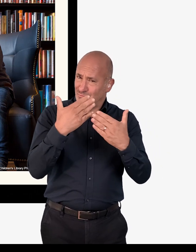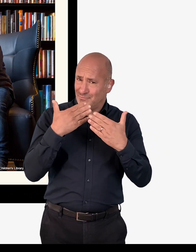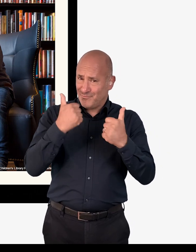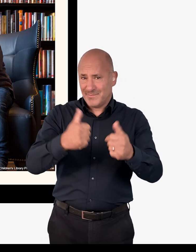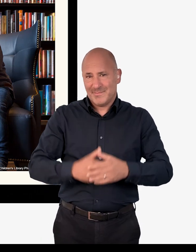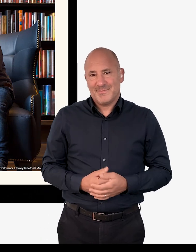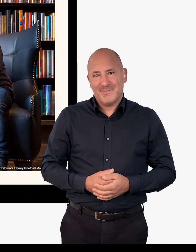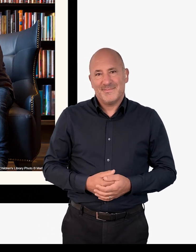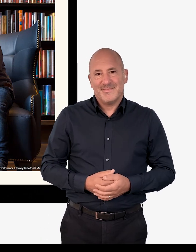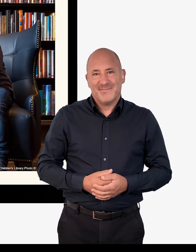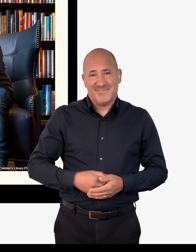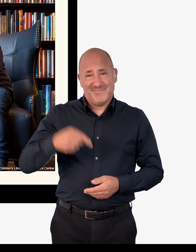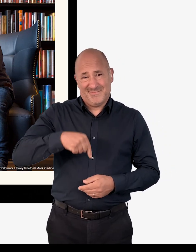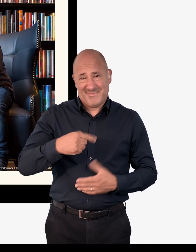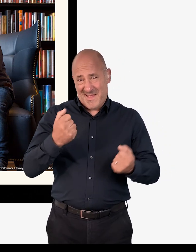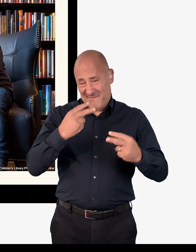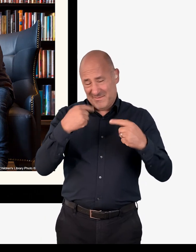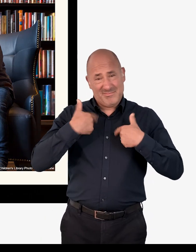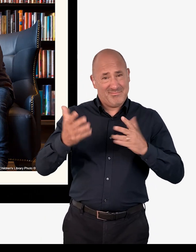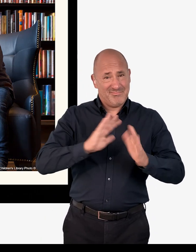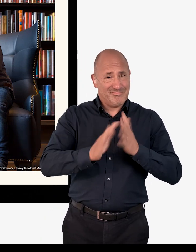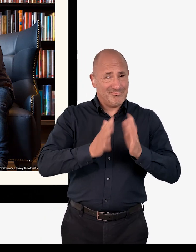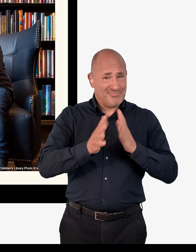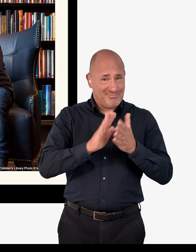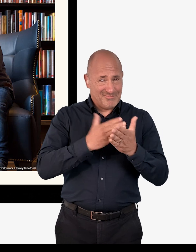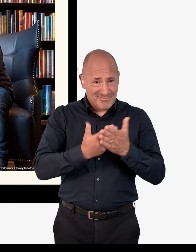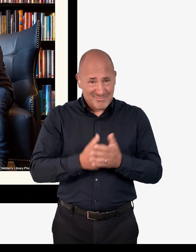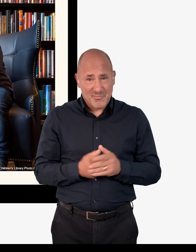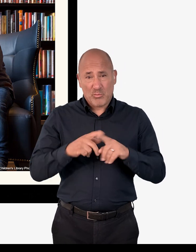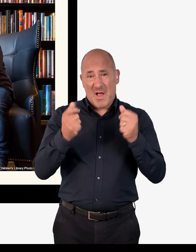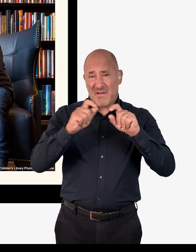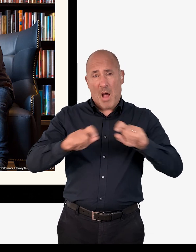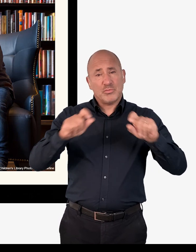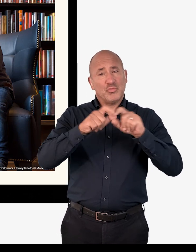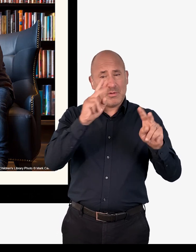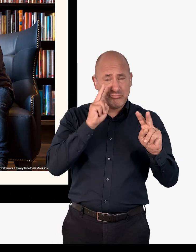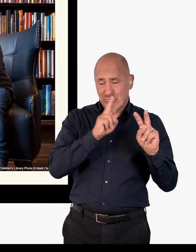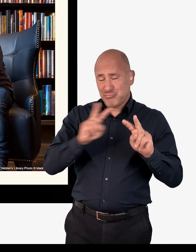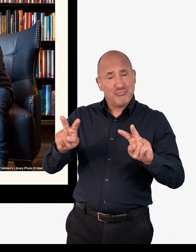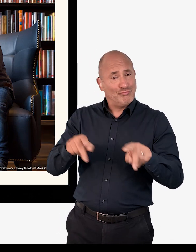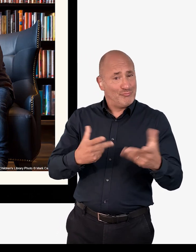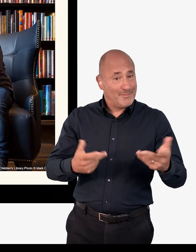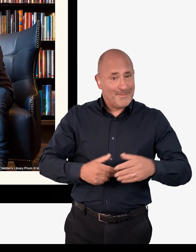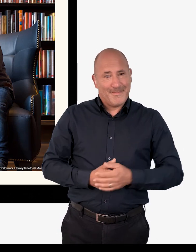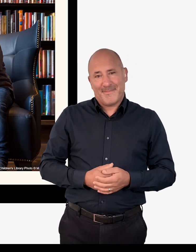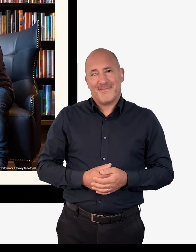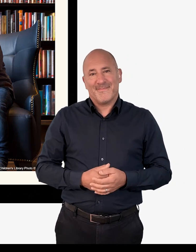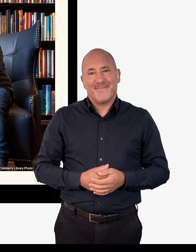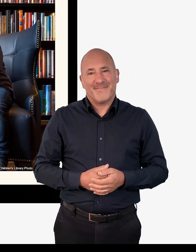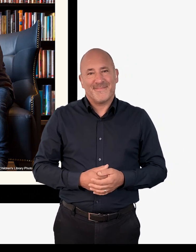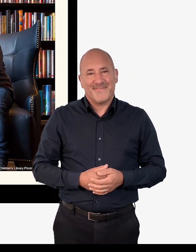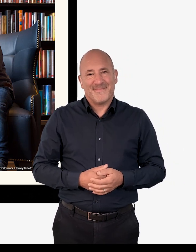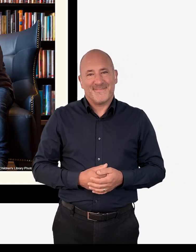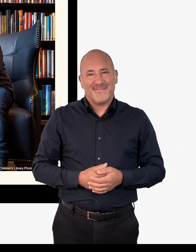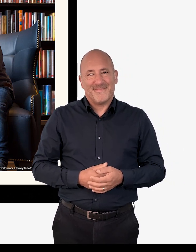4. This video guidance includes British Sign Language, BSL, interpretation, and